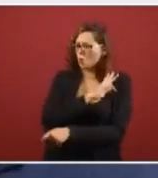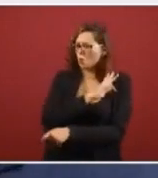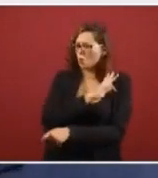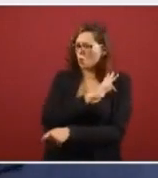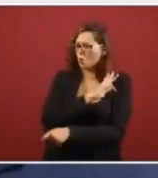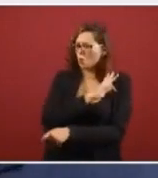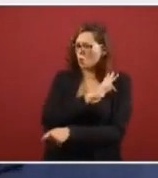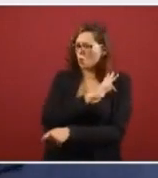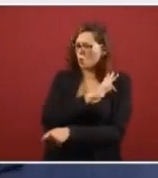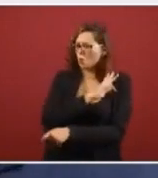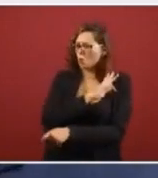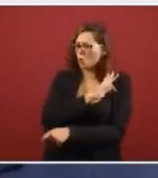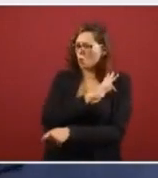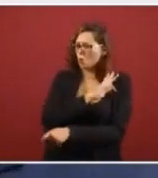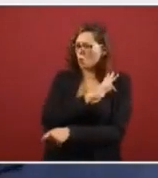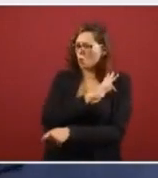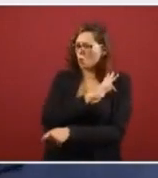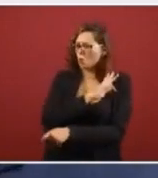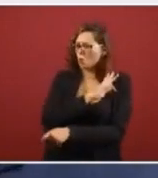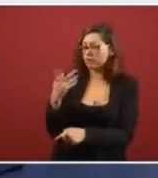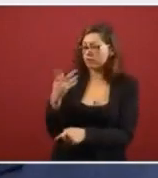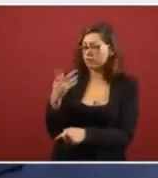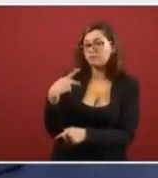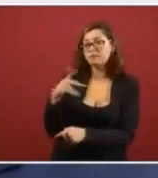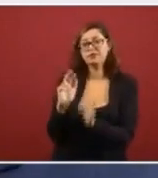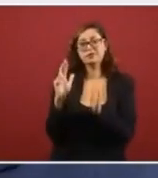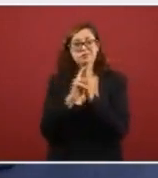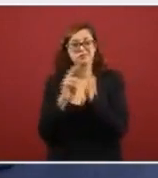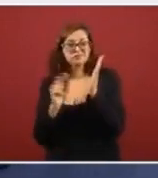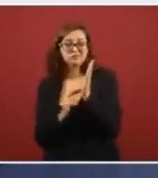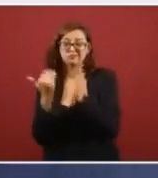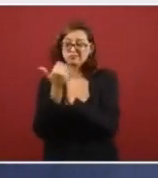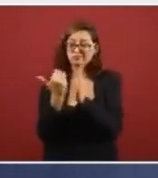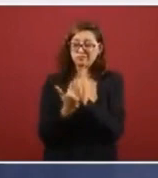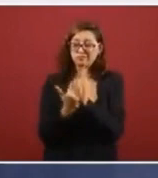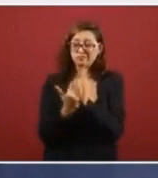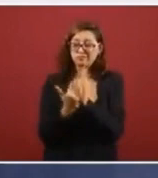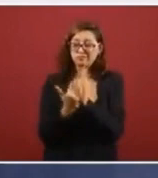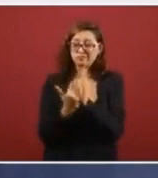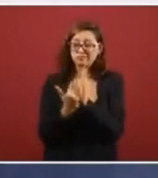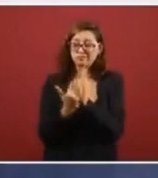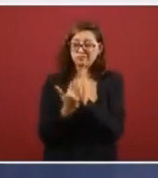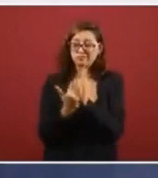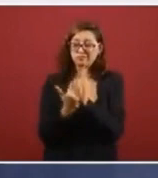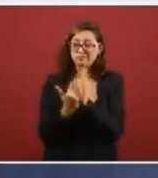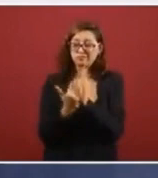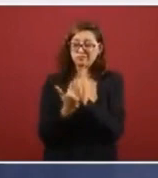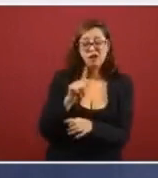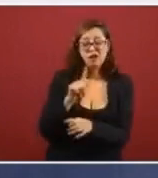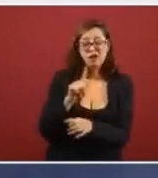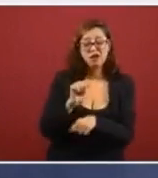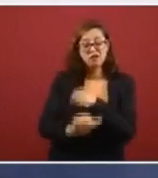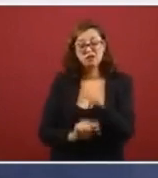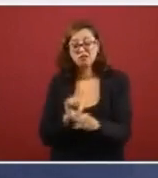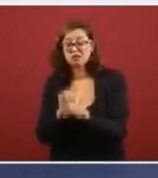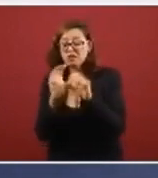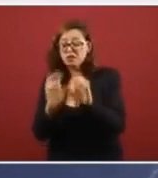with clear laws for conservation of species